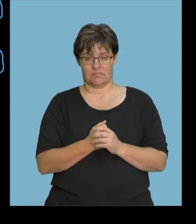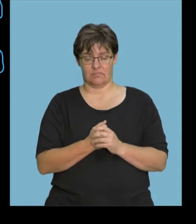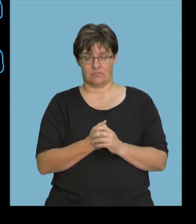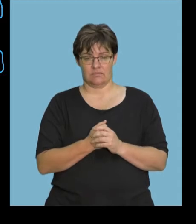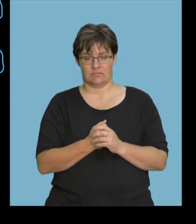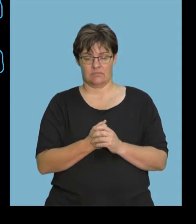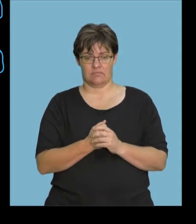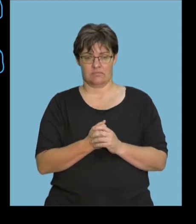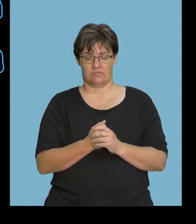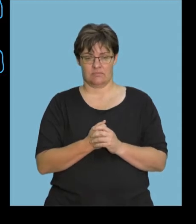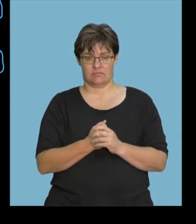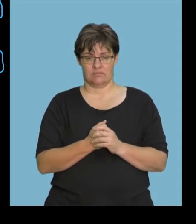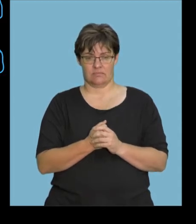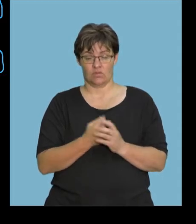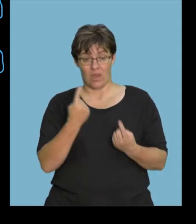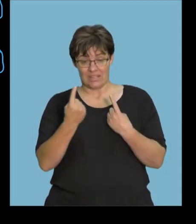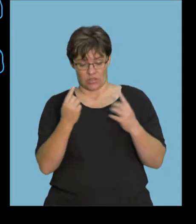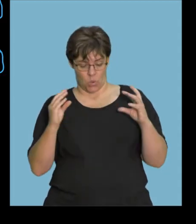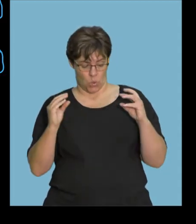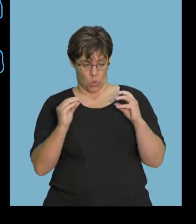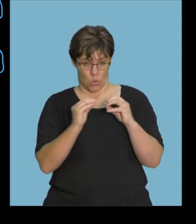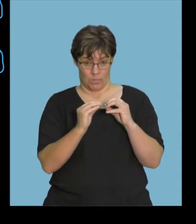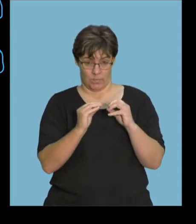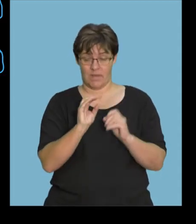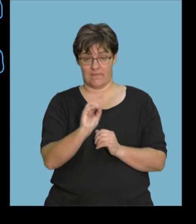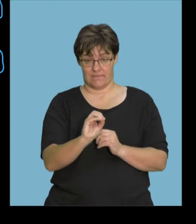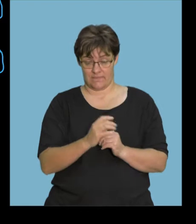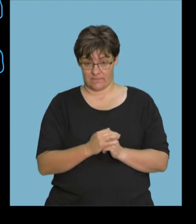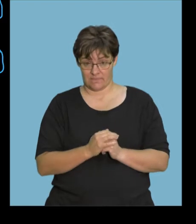towards, okay, each other,